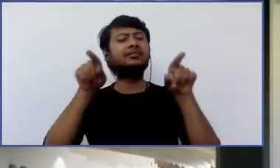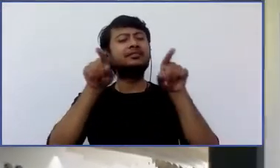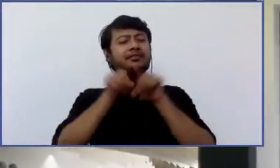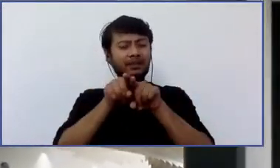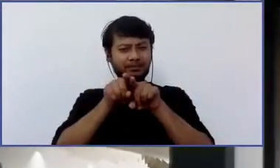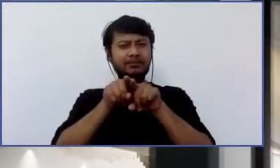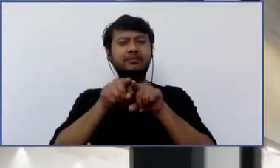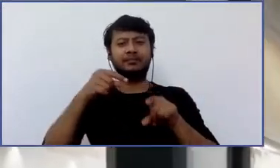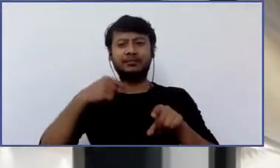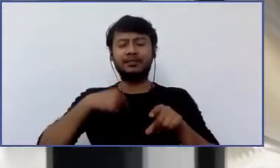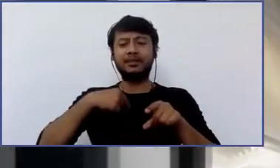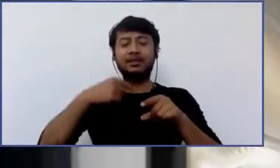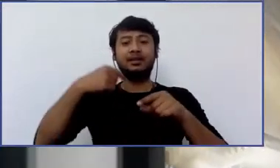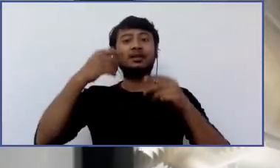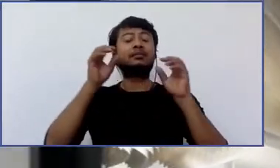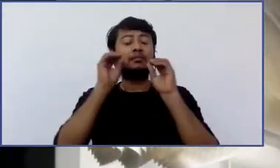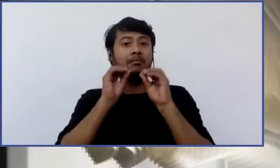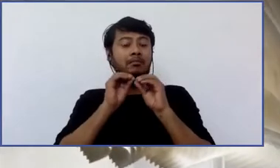always rise.